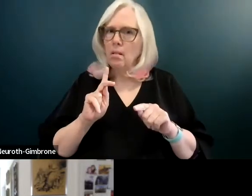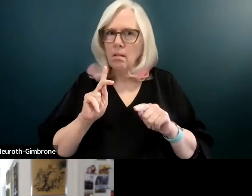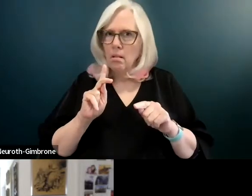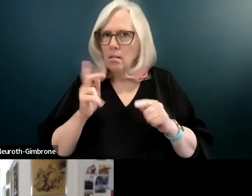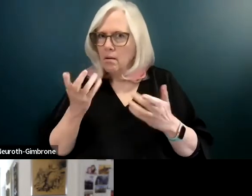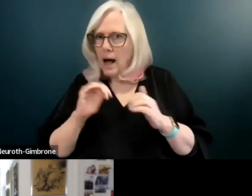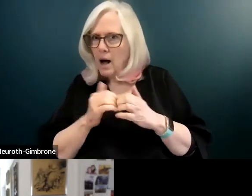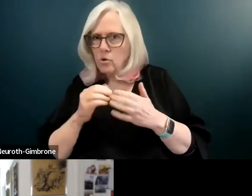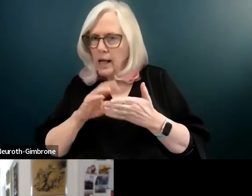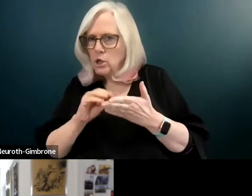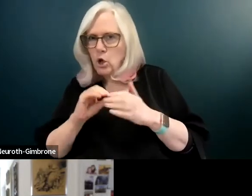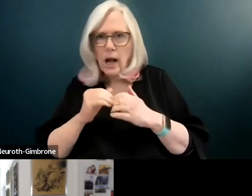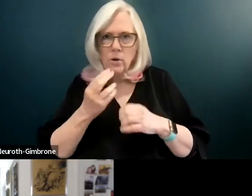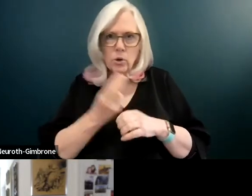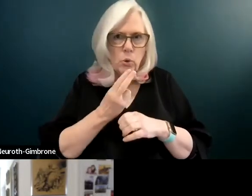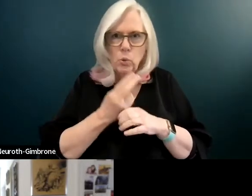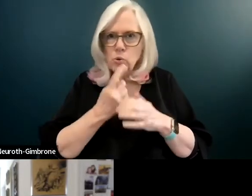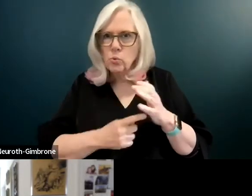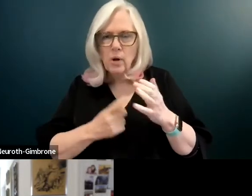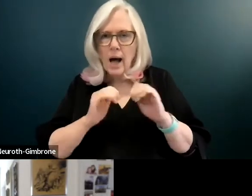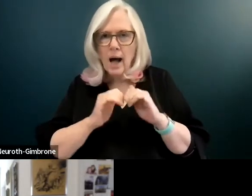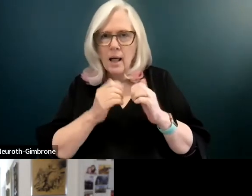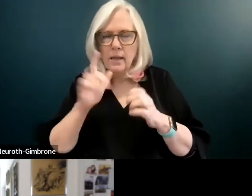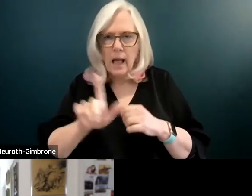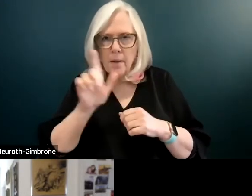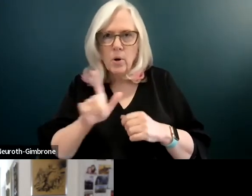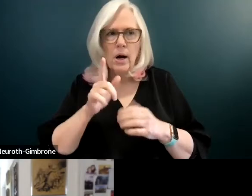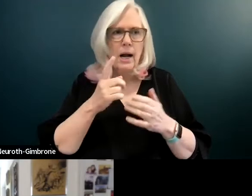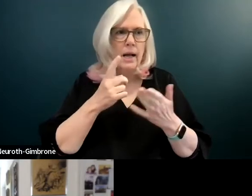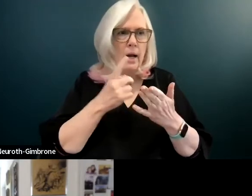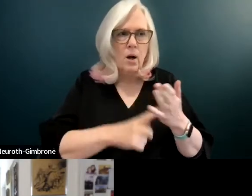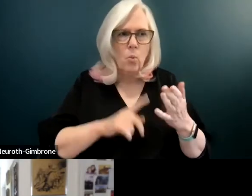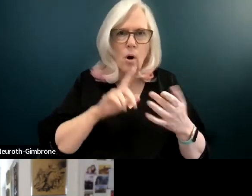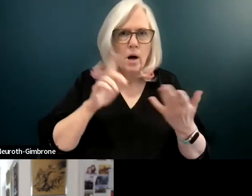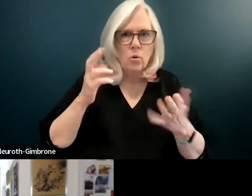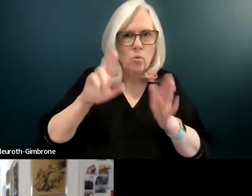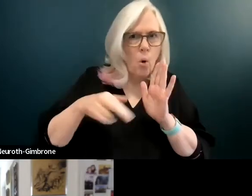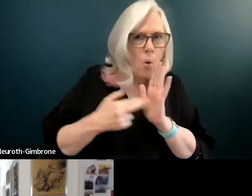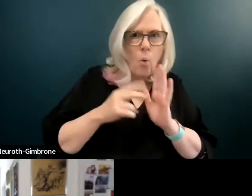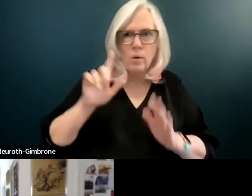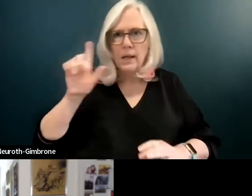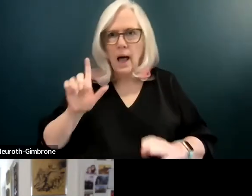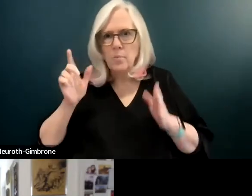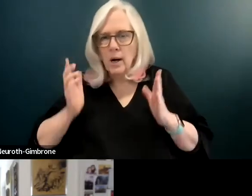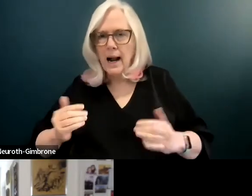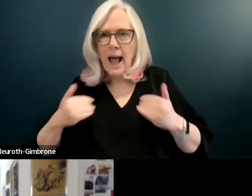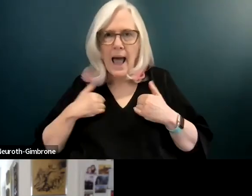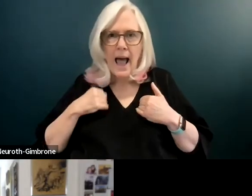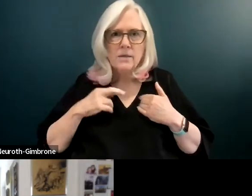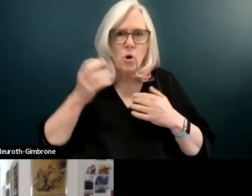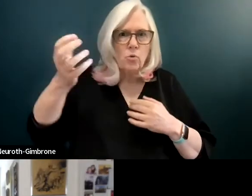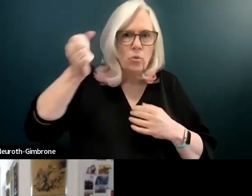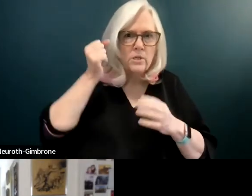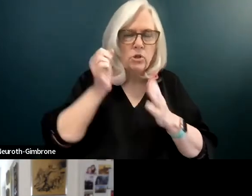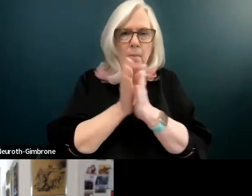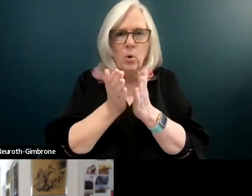questions, what the role of the librarian is. And even on things, Caitlin, like reaching a book, it kind of